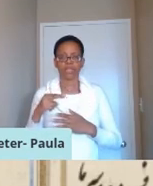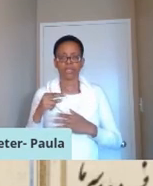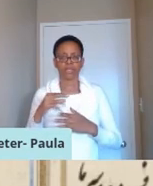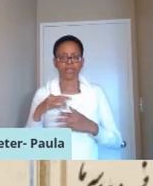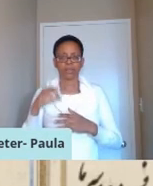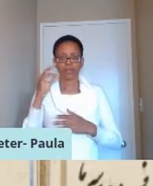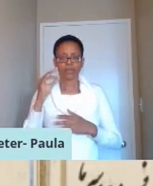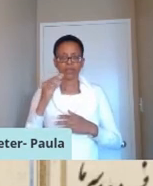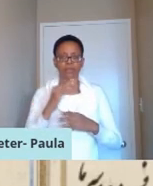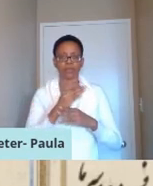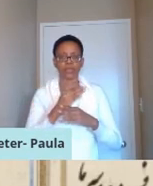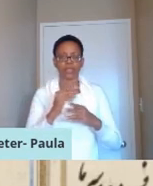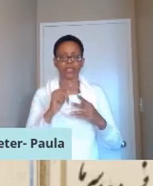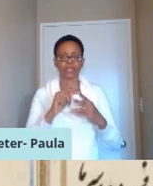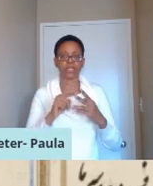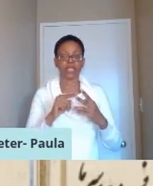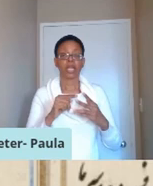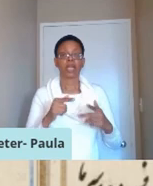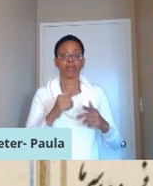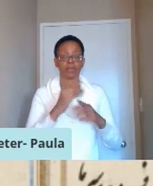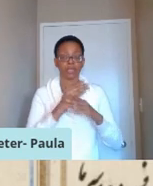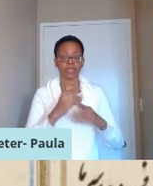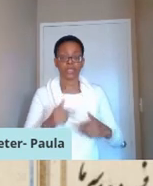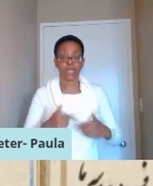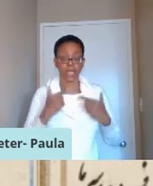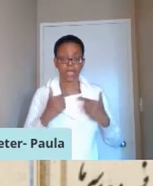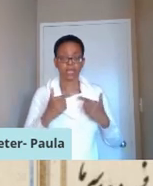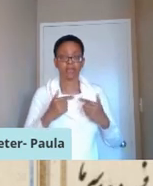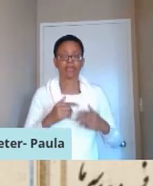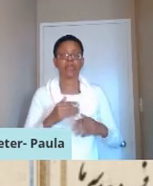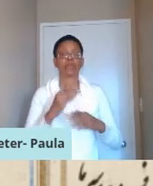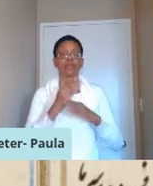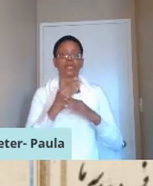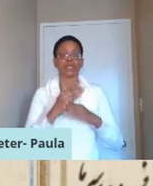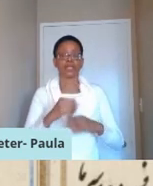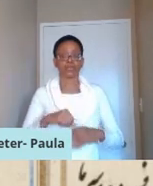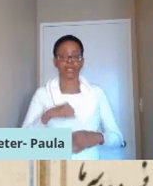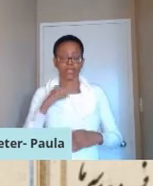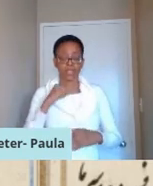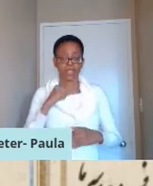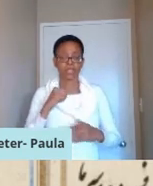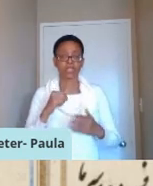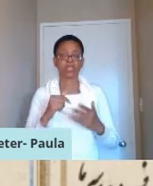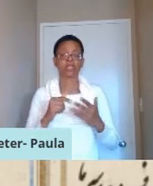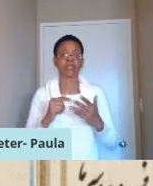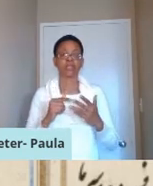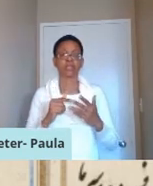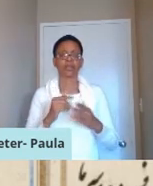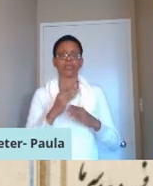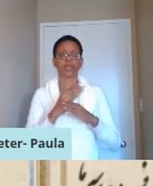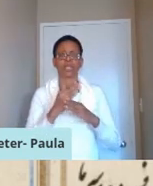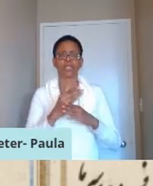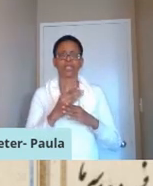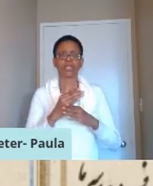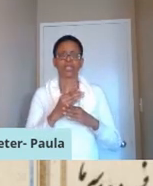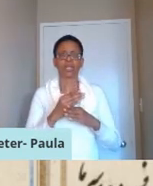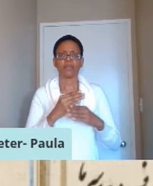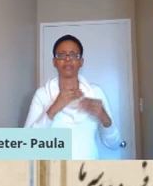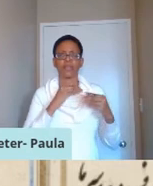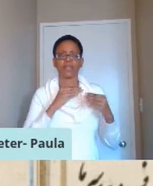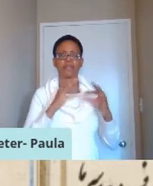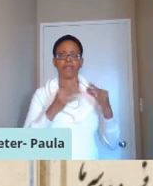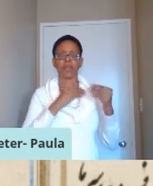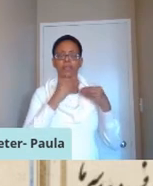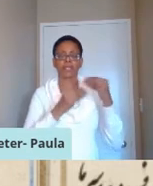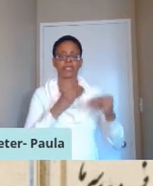the protection of life, the protection of dignity, the protection of lineage, the